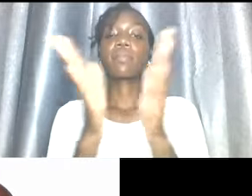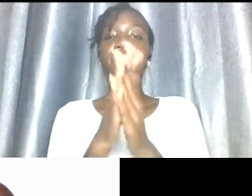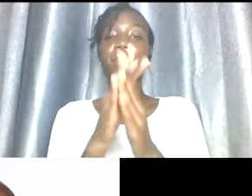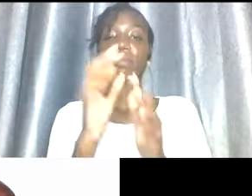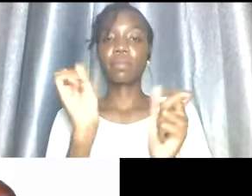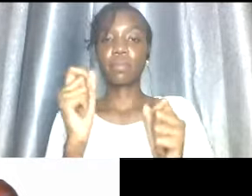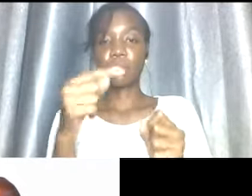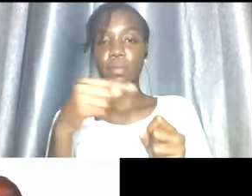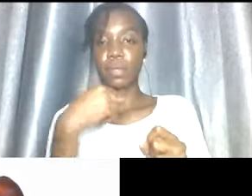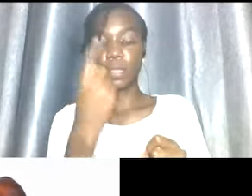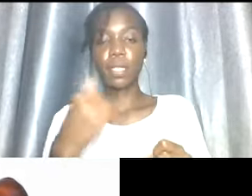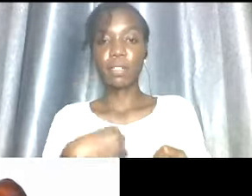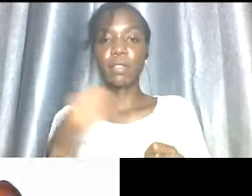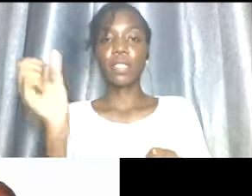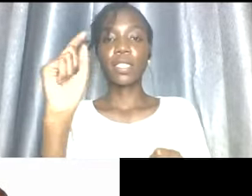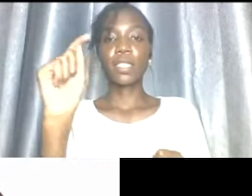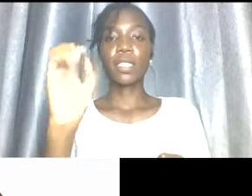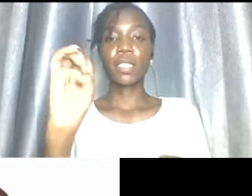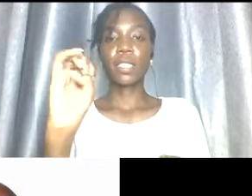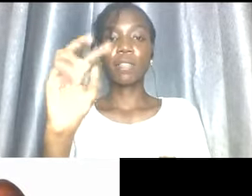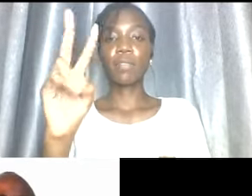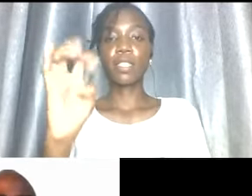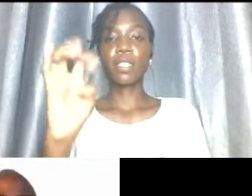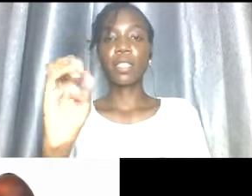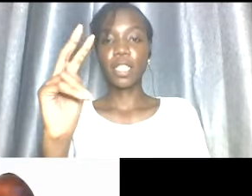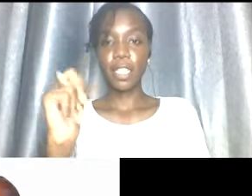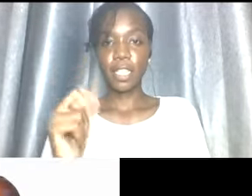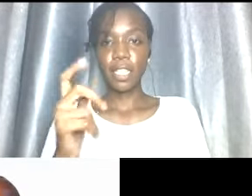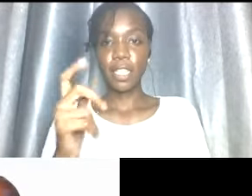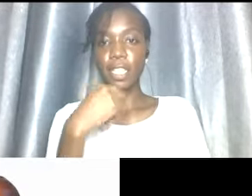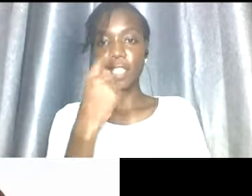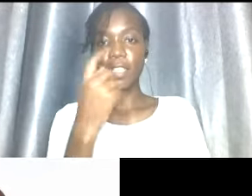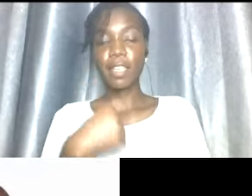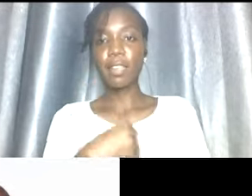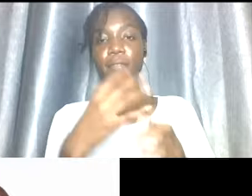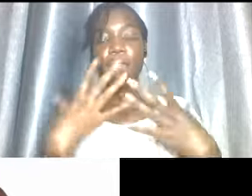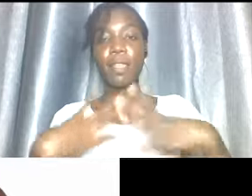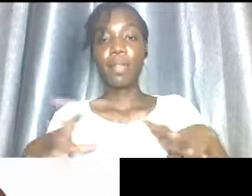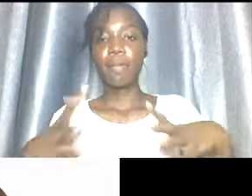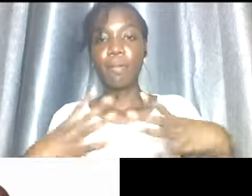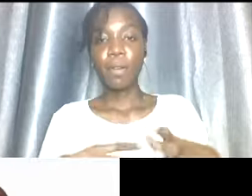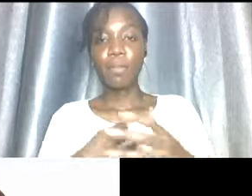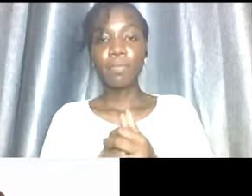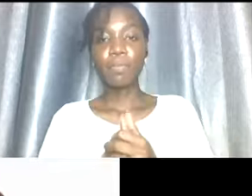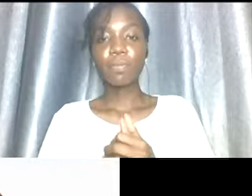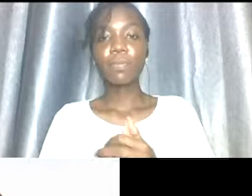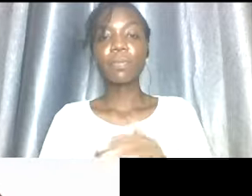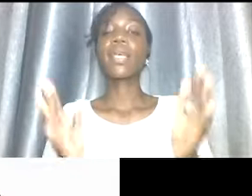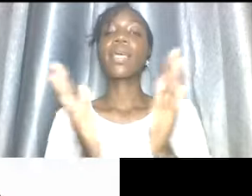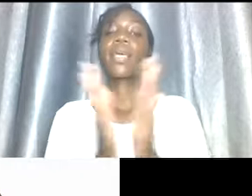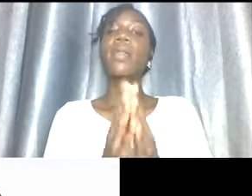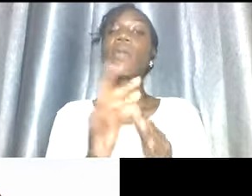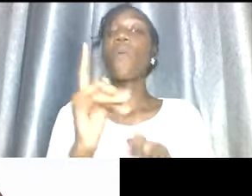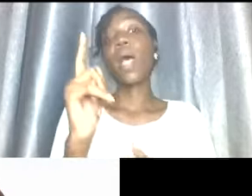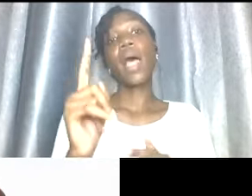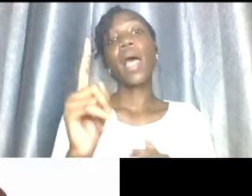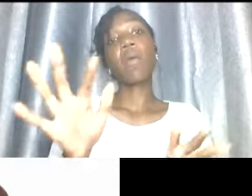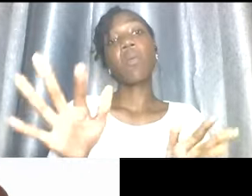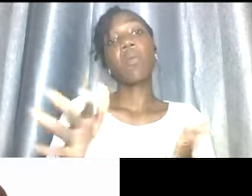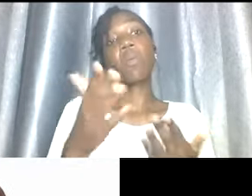Stephen Covey's The 7 Habits of Highly Effective People. And if any of